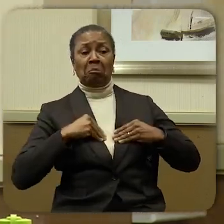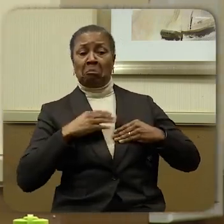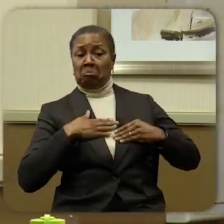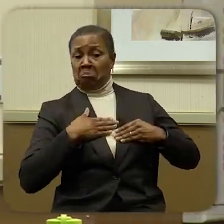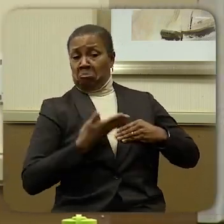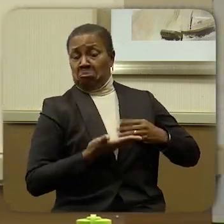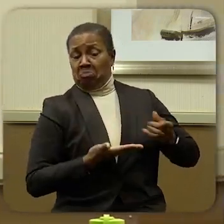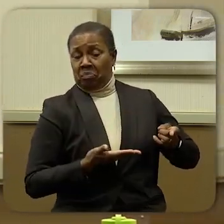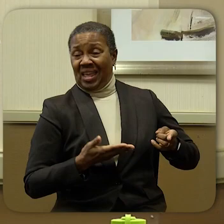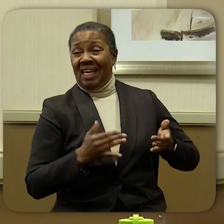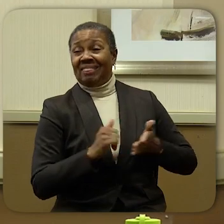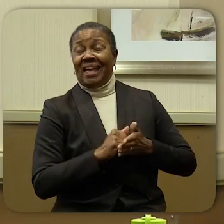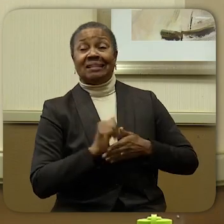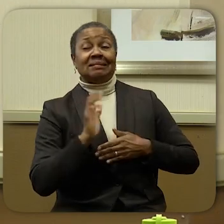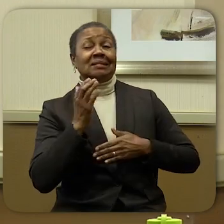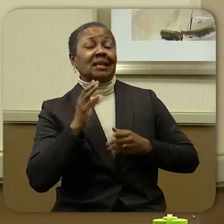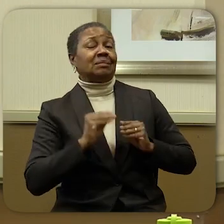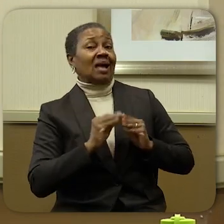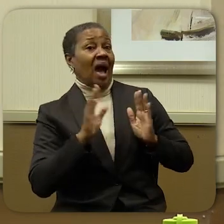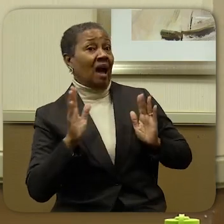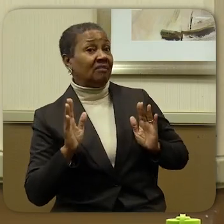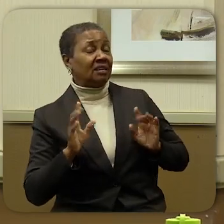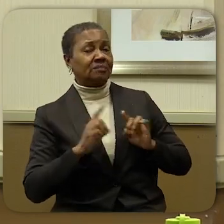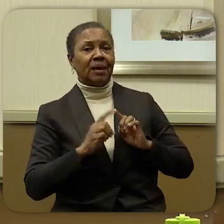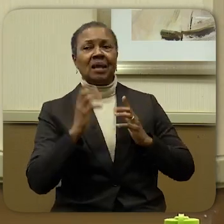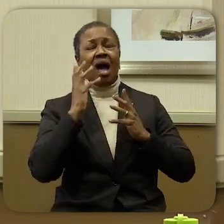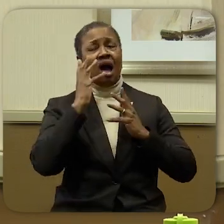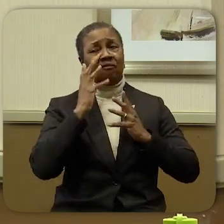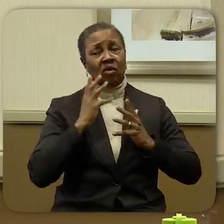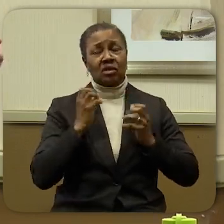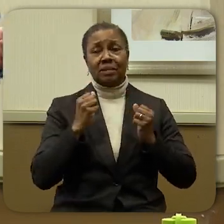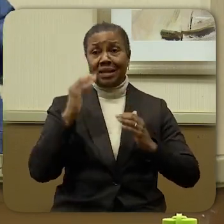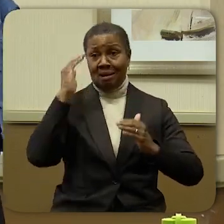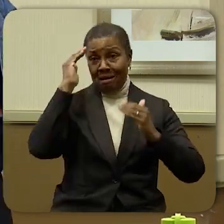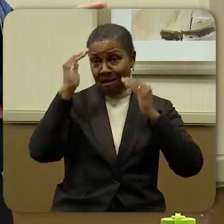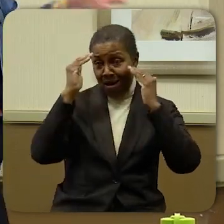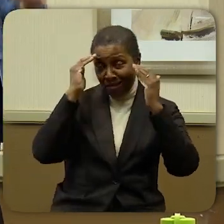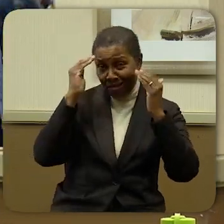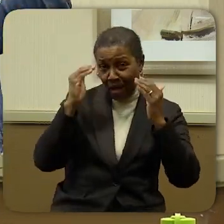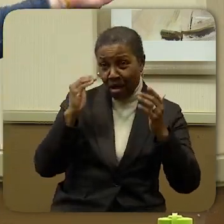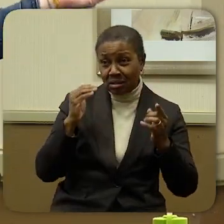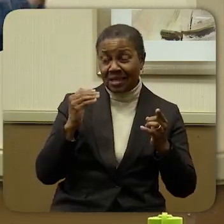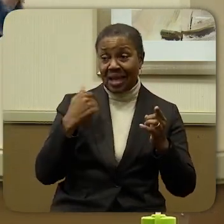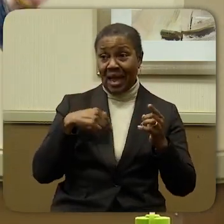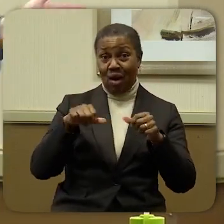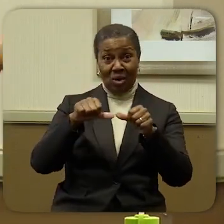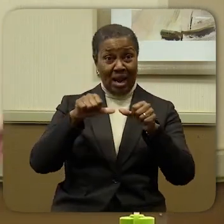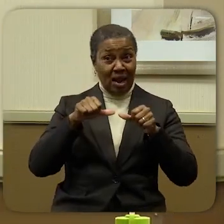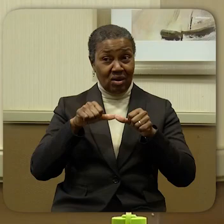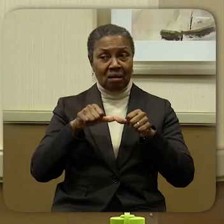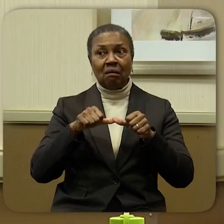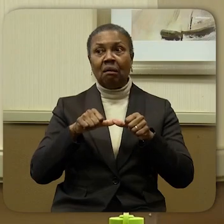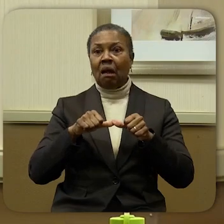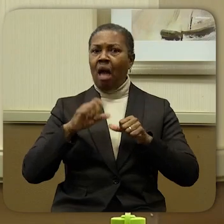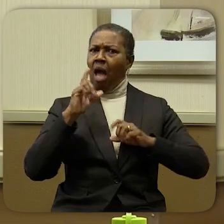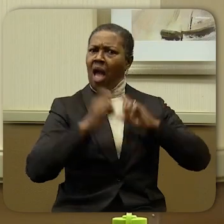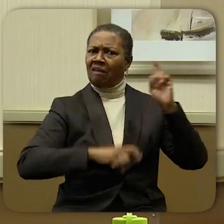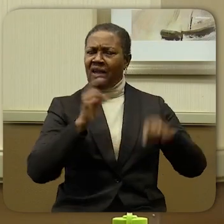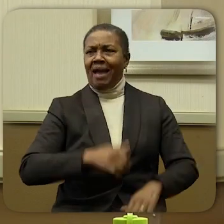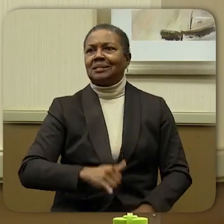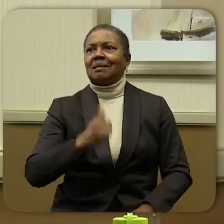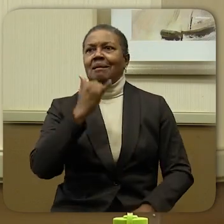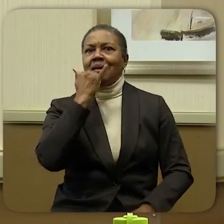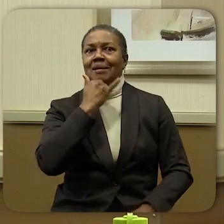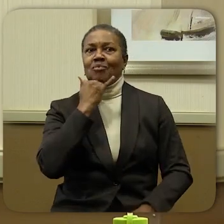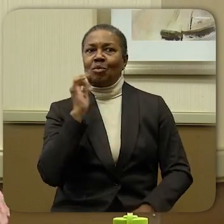seems obvious, but unfortunately, a lot of adults in our area have asked really inappropriate